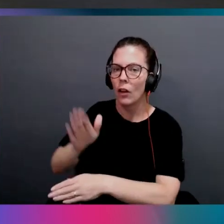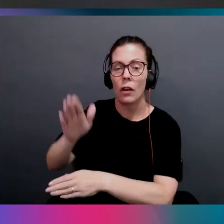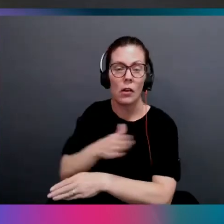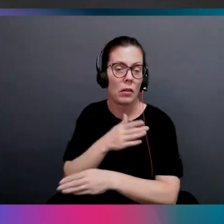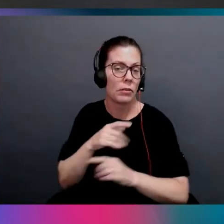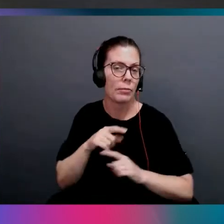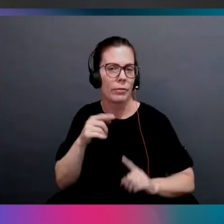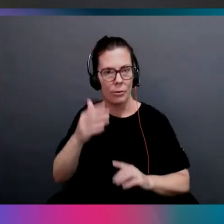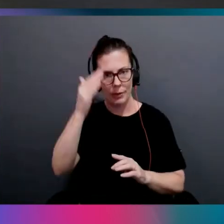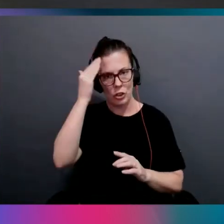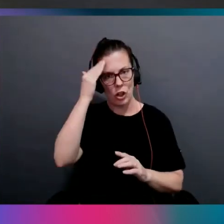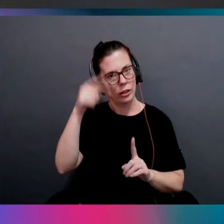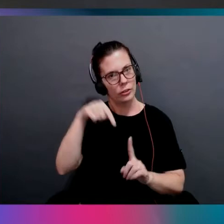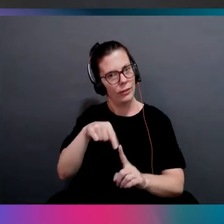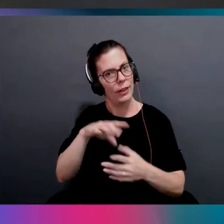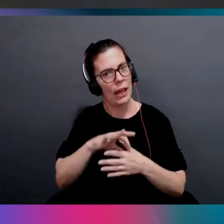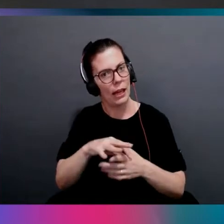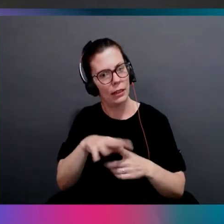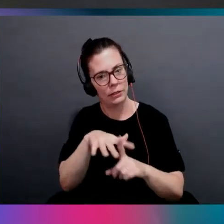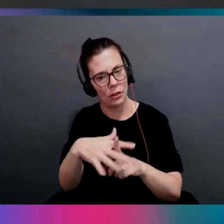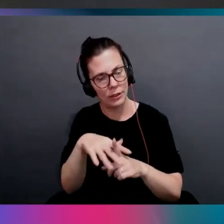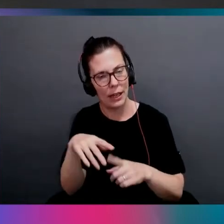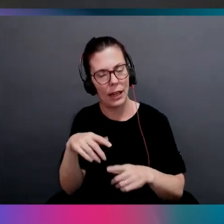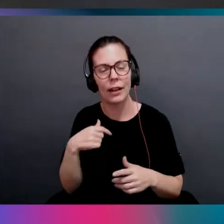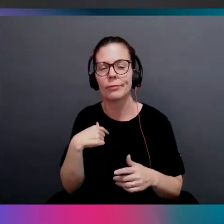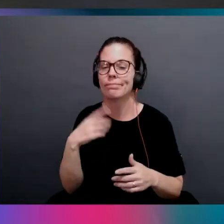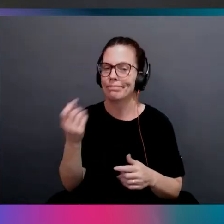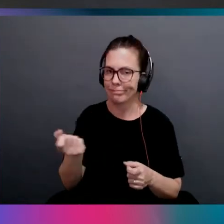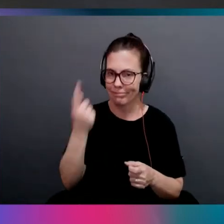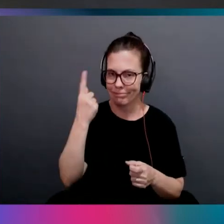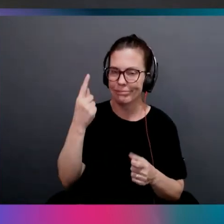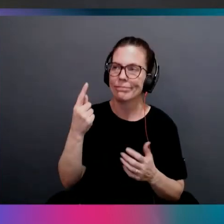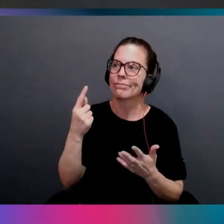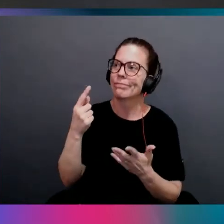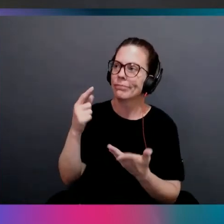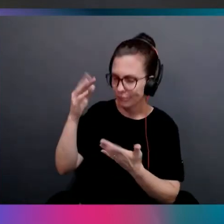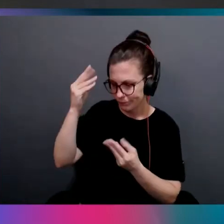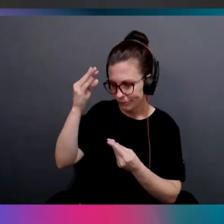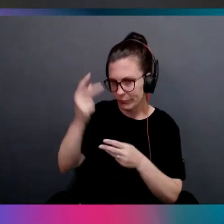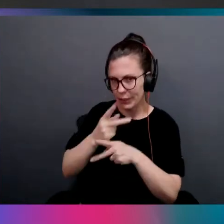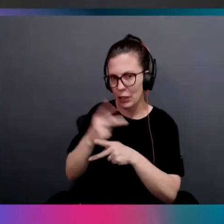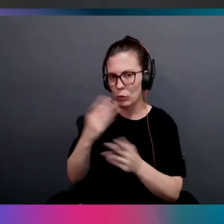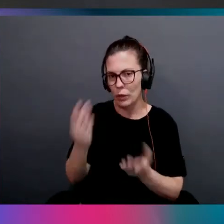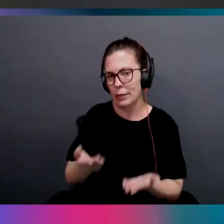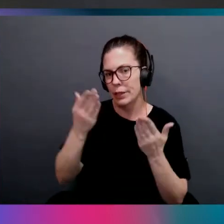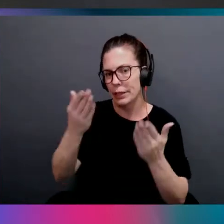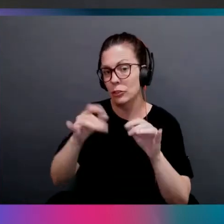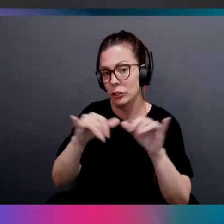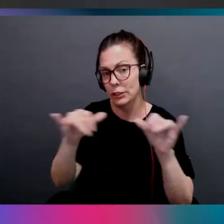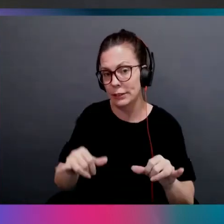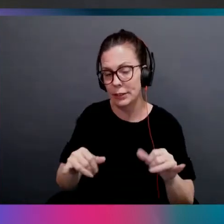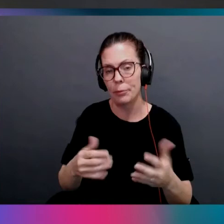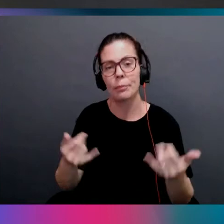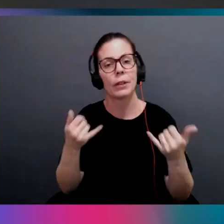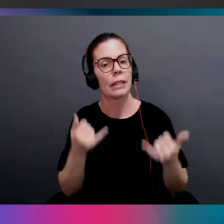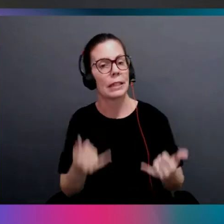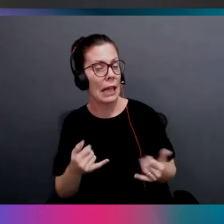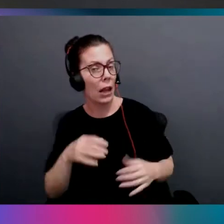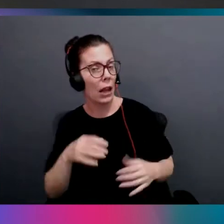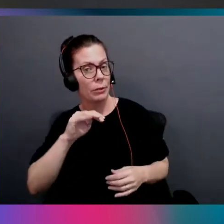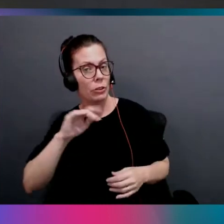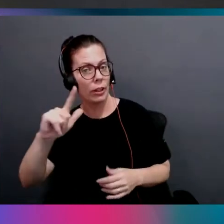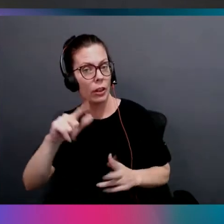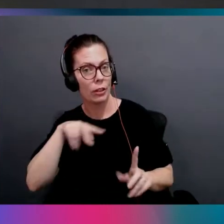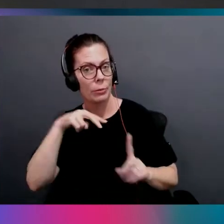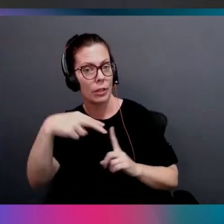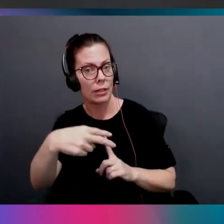of what the content is, then I'll come up with recommendation systems. From a machine learning perspective, we might use